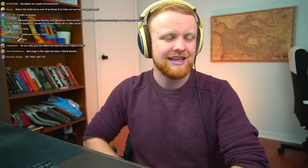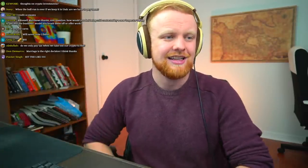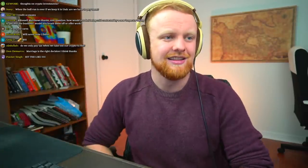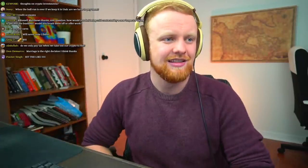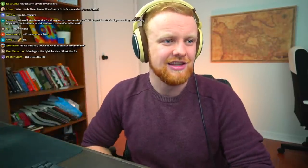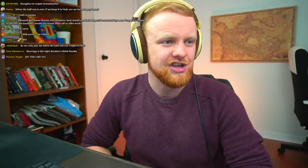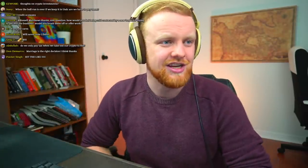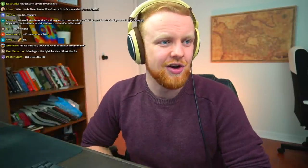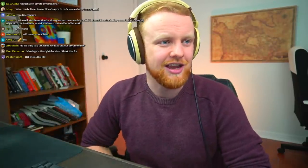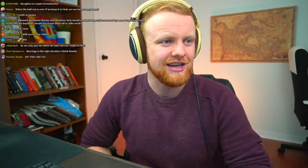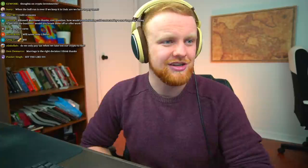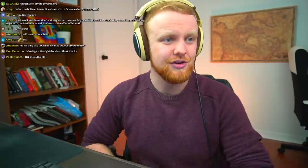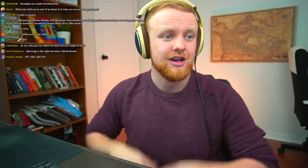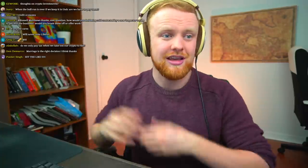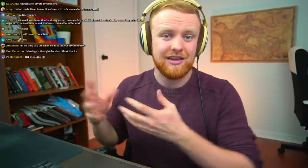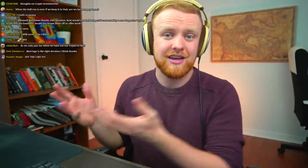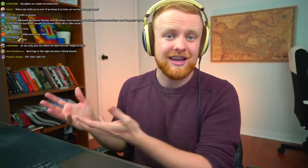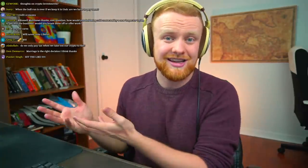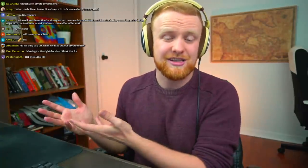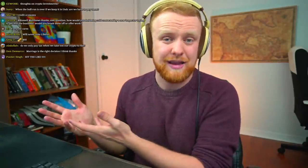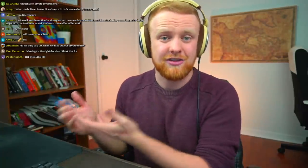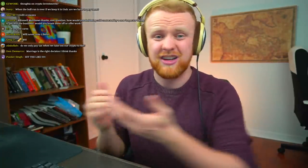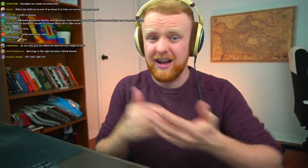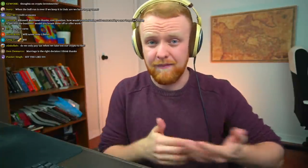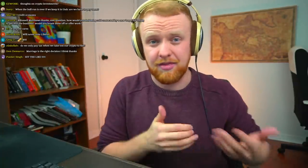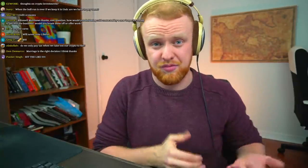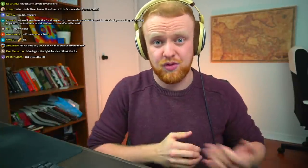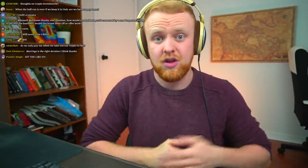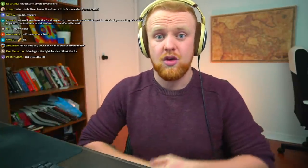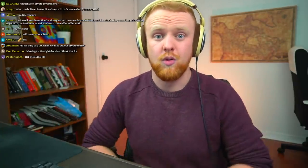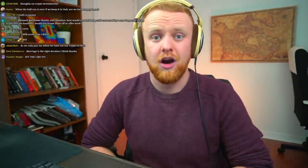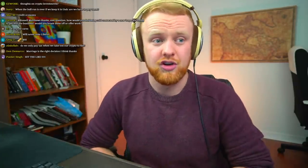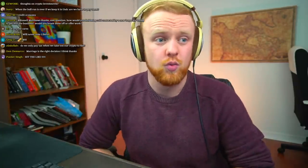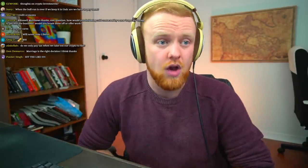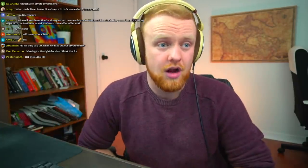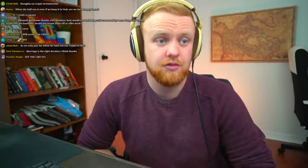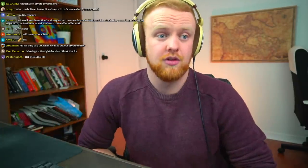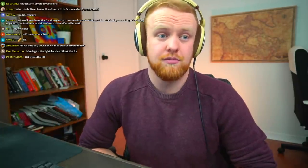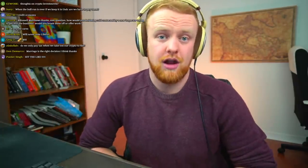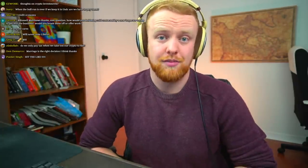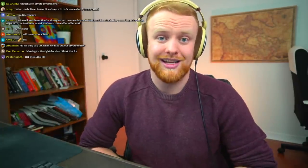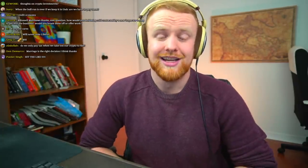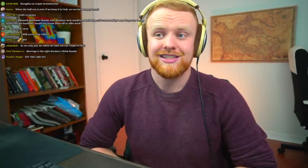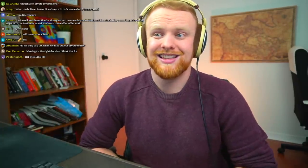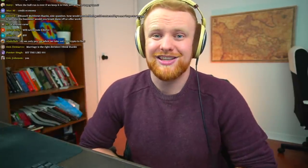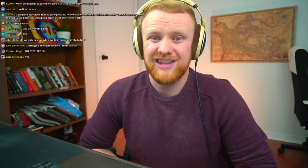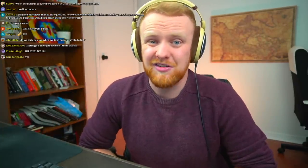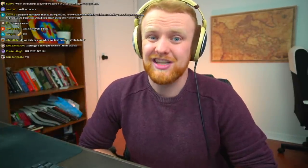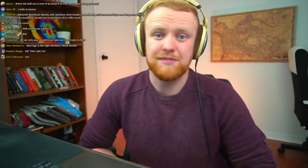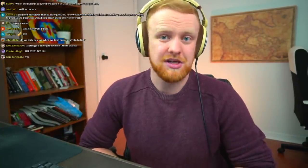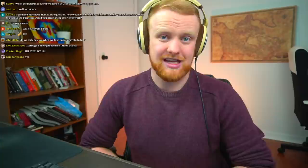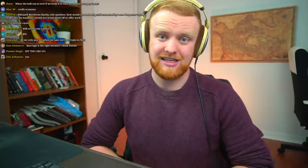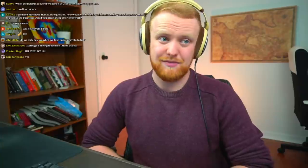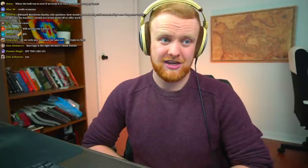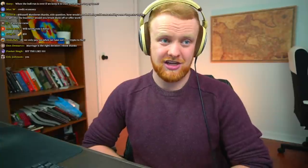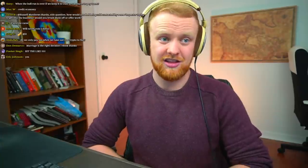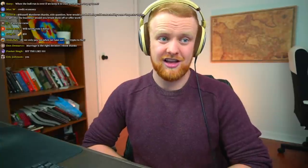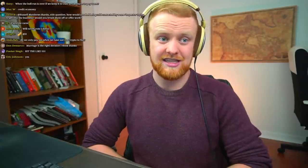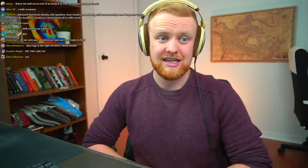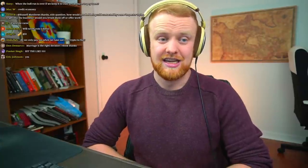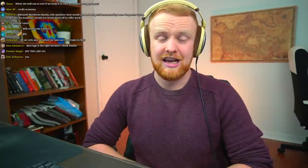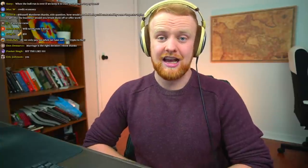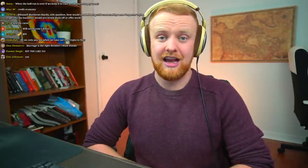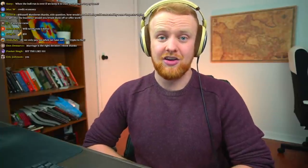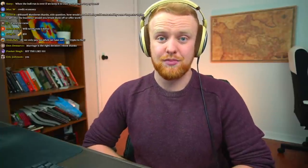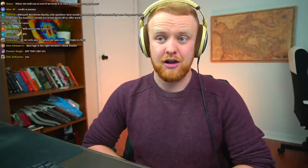that's legit and okay to do. Yeah, you can get an inspector to come through on your walkthrough of the property so that you don't need to put that inspection